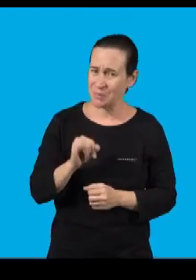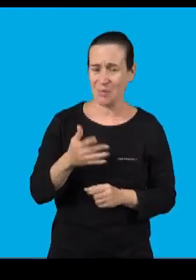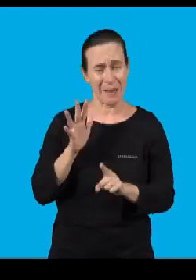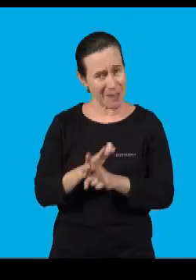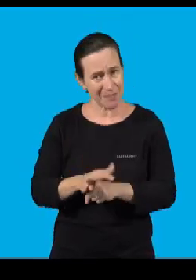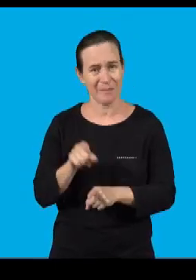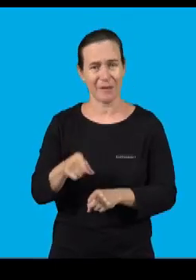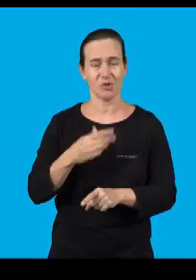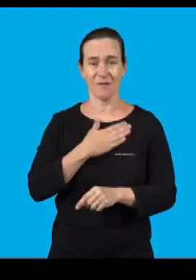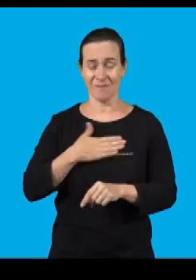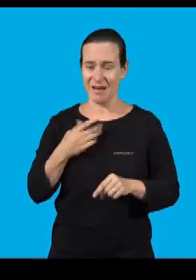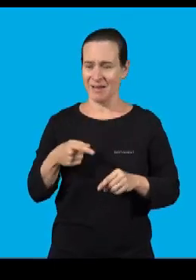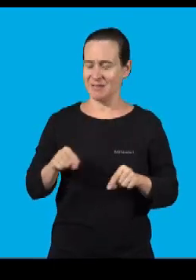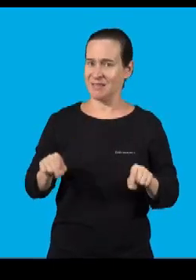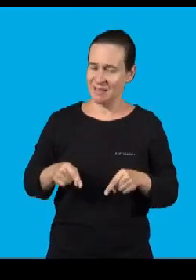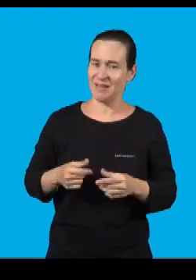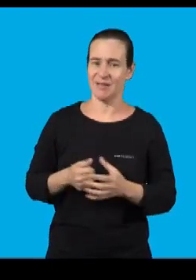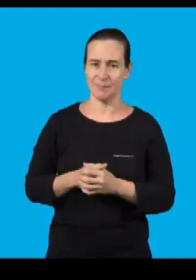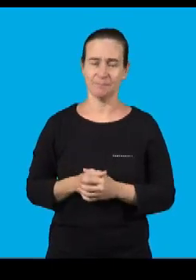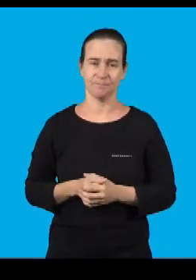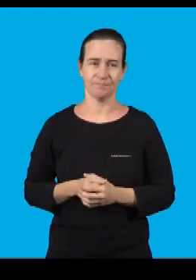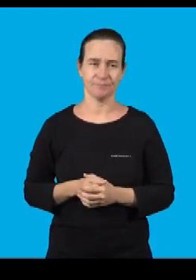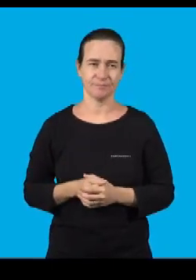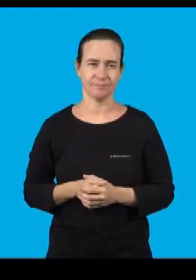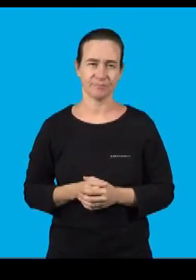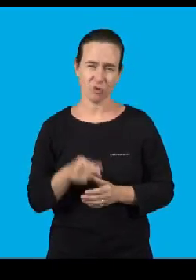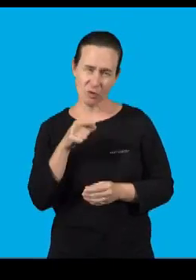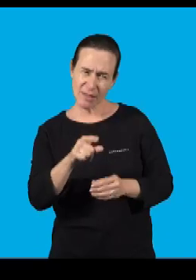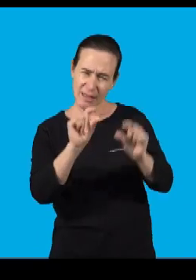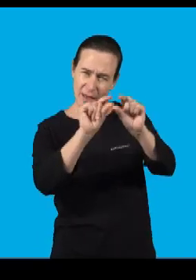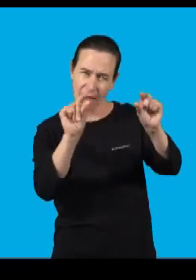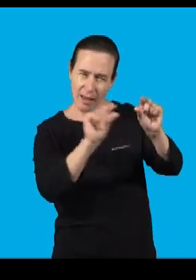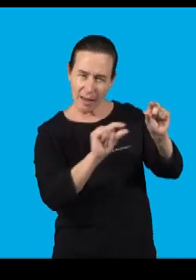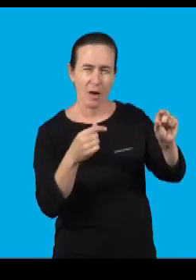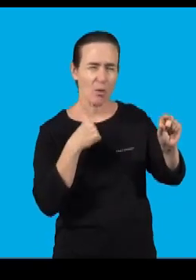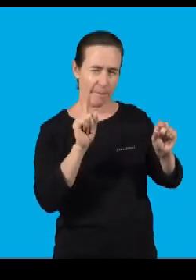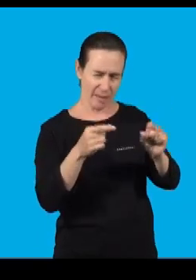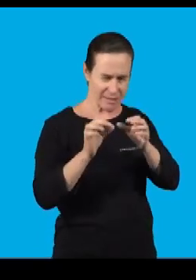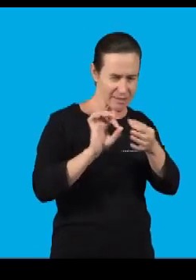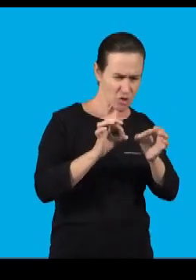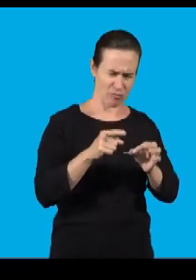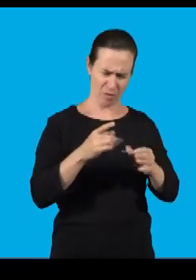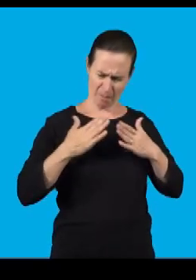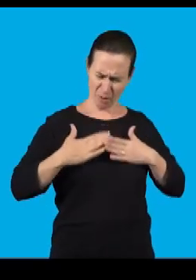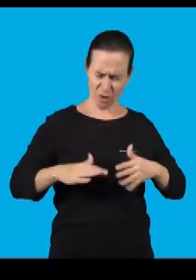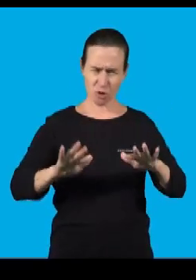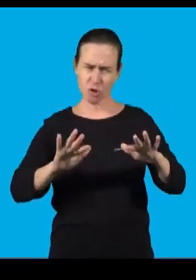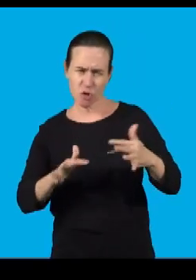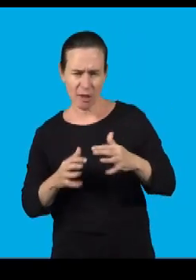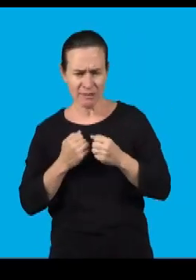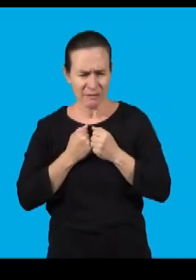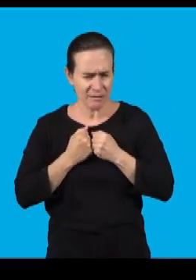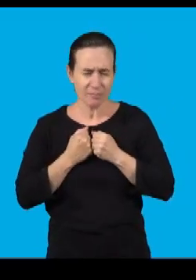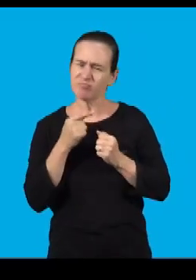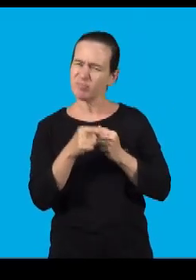affected and she feels vulnerable. So look at the way in which we interpret the woman's body